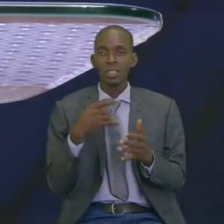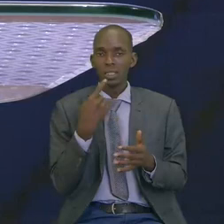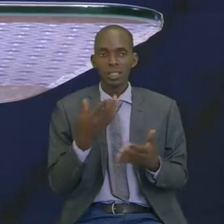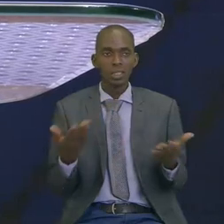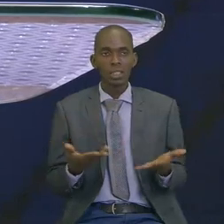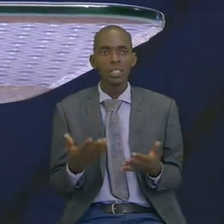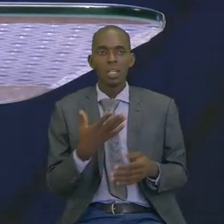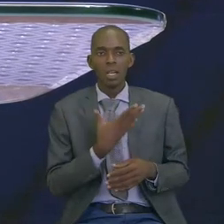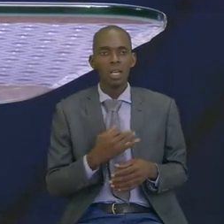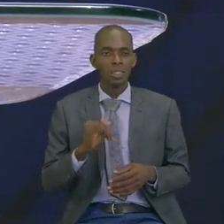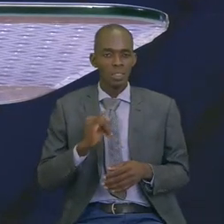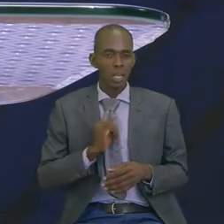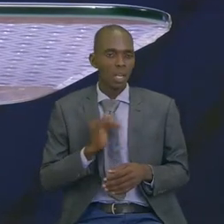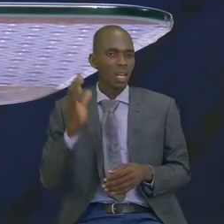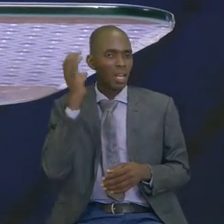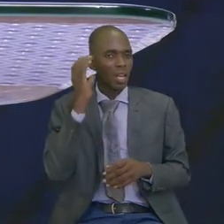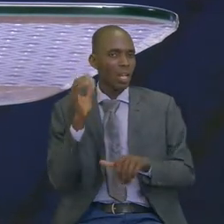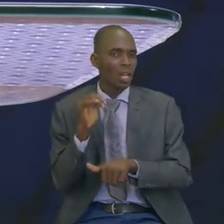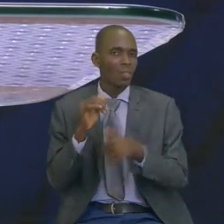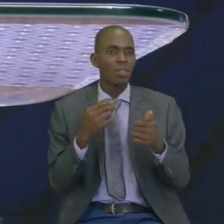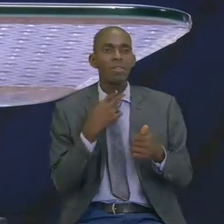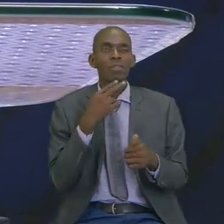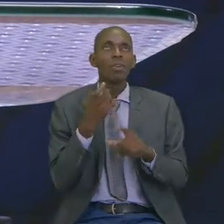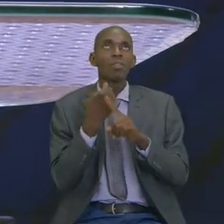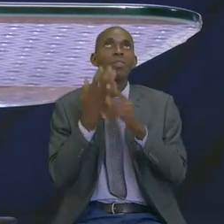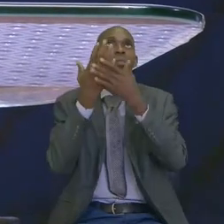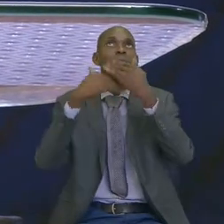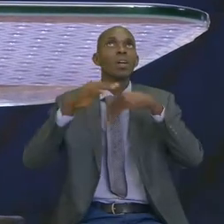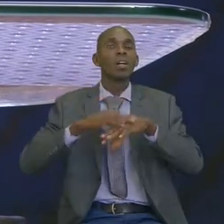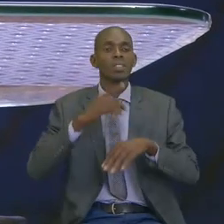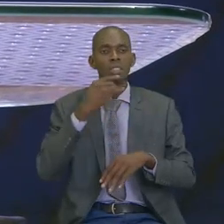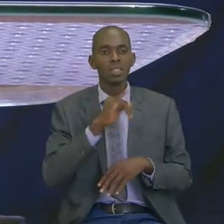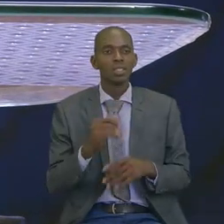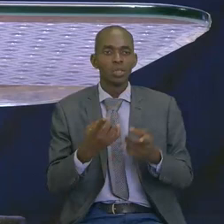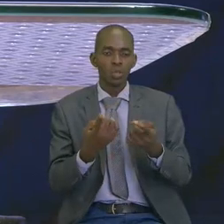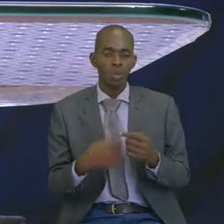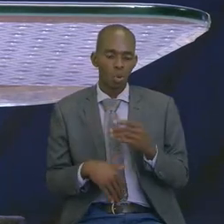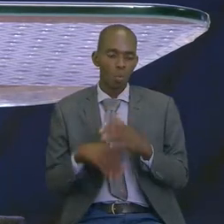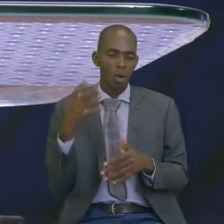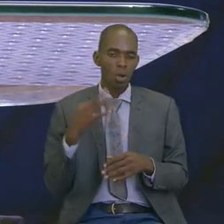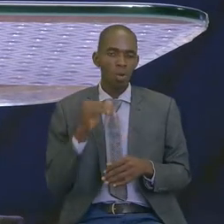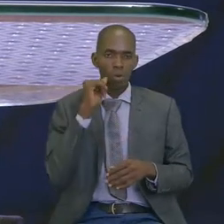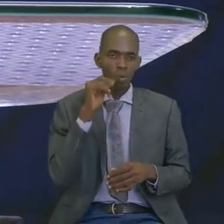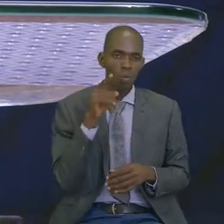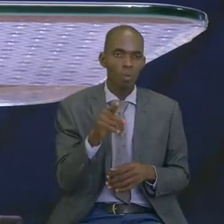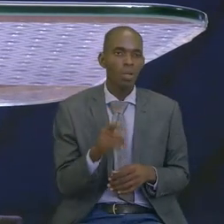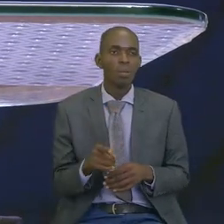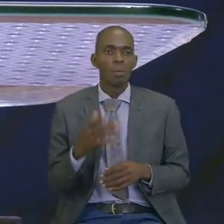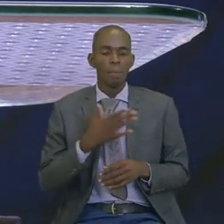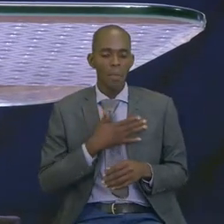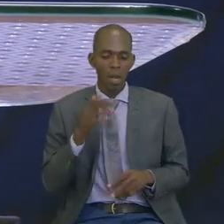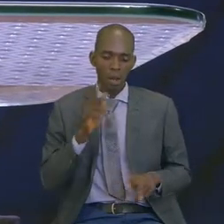heard another voice from heaven saying, come out of her, my people,